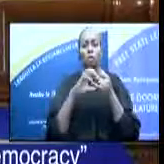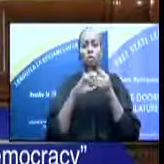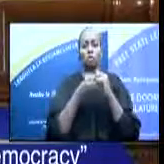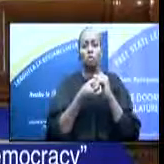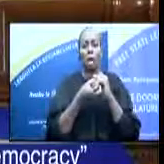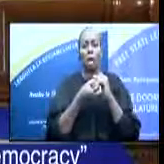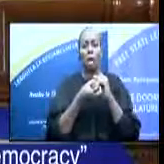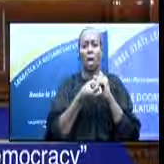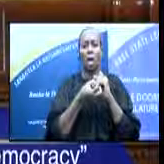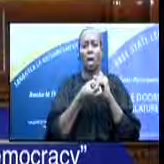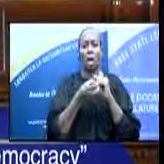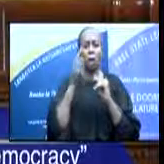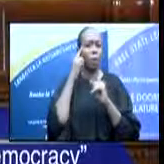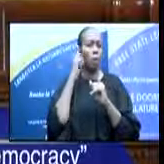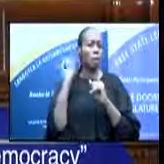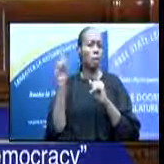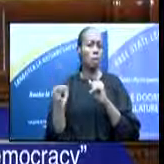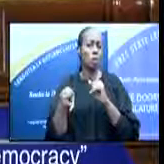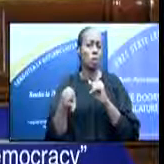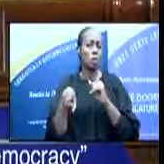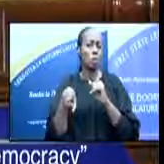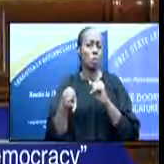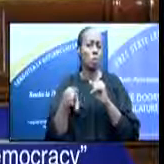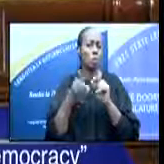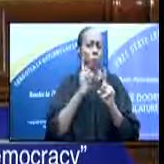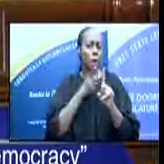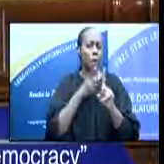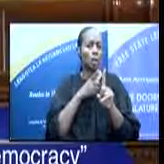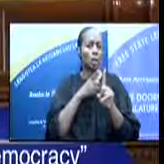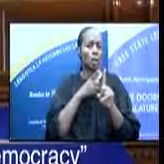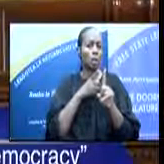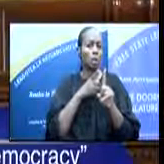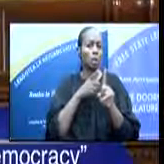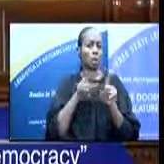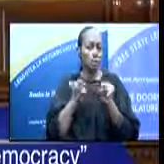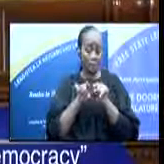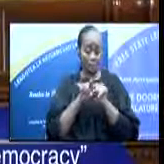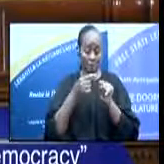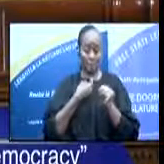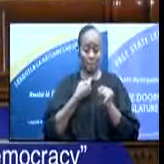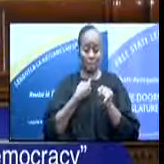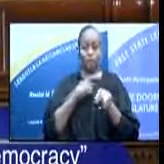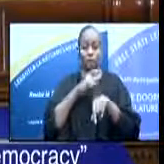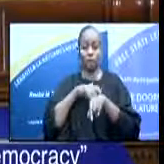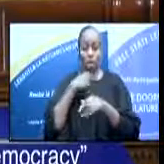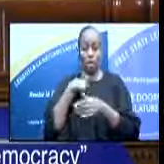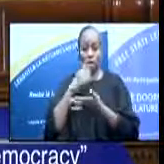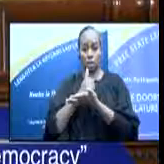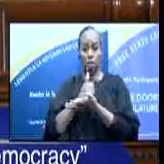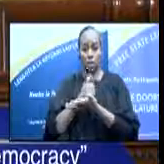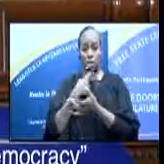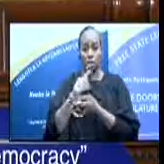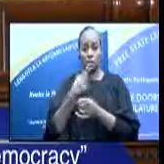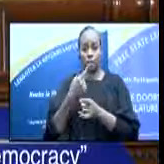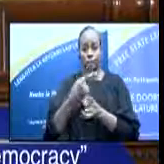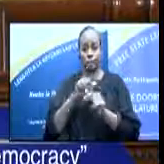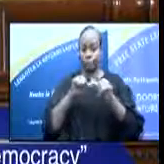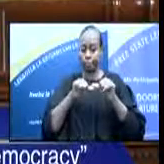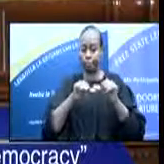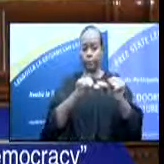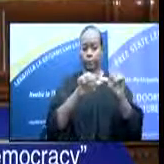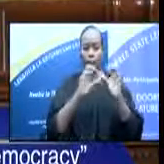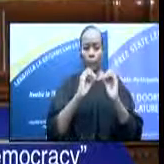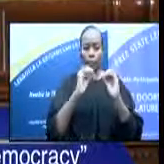to undermine the presiding officer, myself in particular, whenever I'm sitting here, and tell me I'm